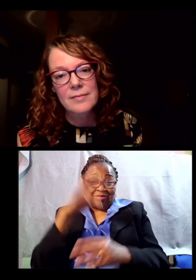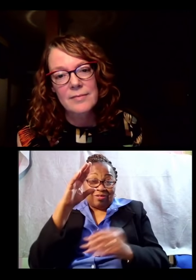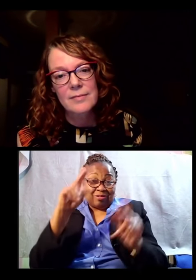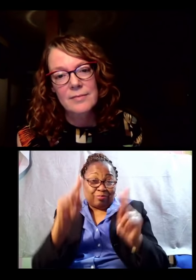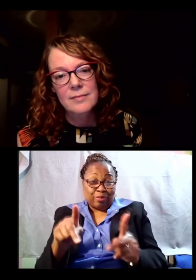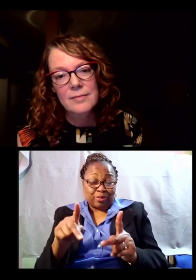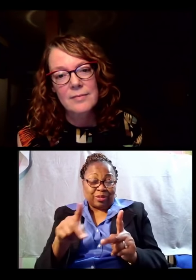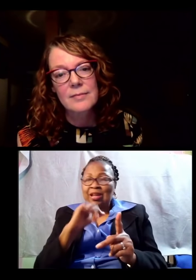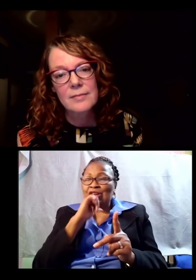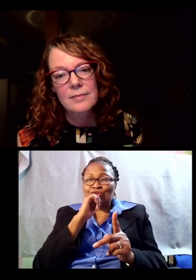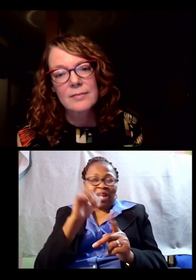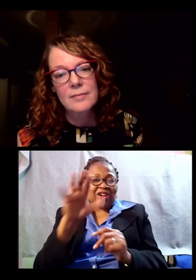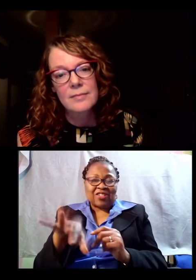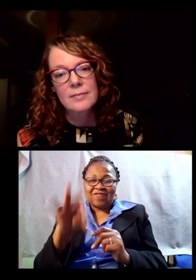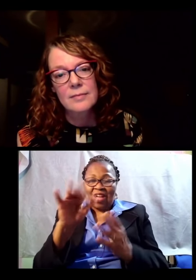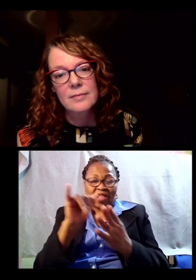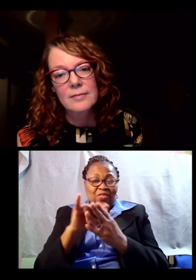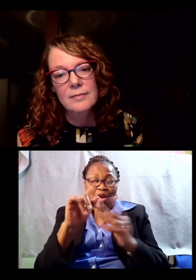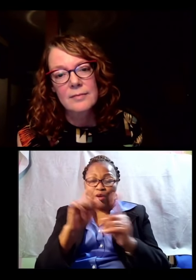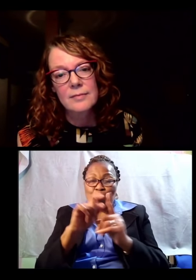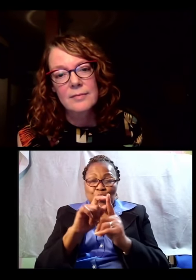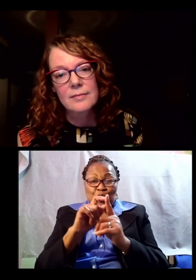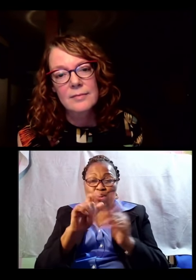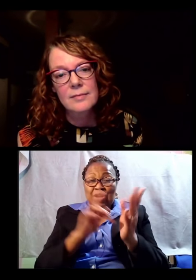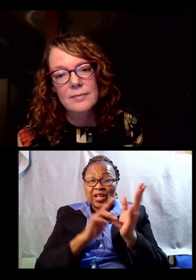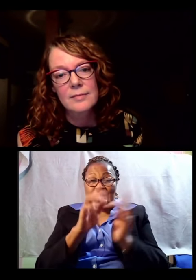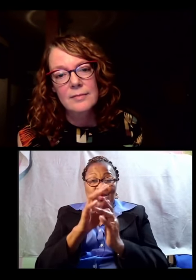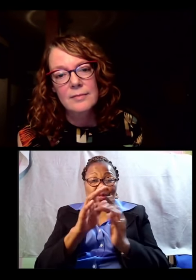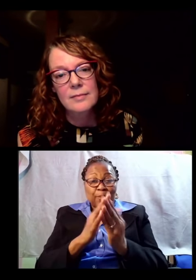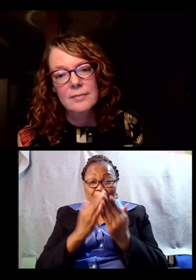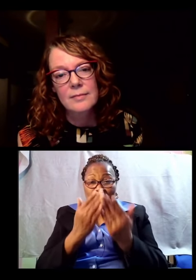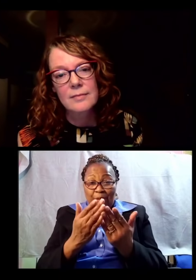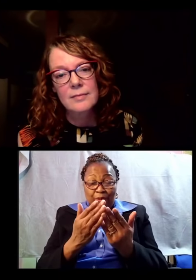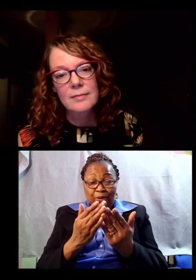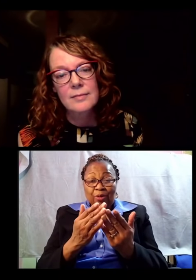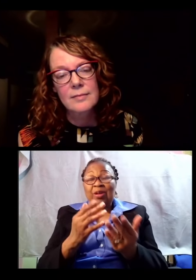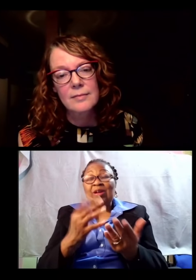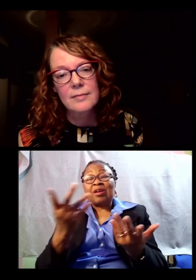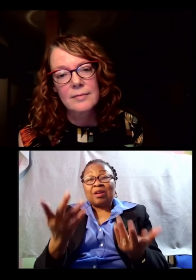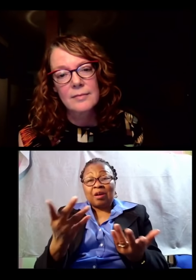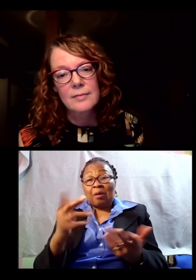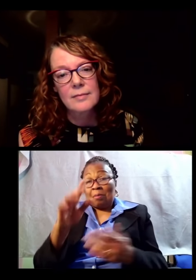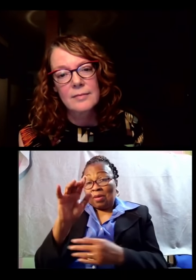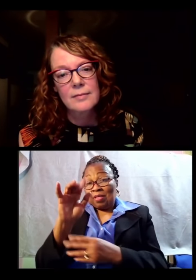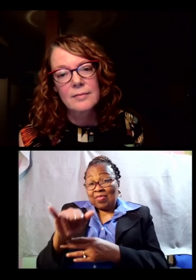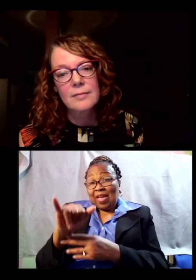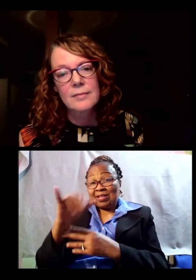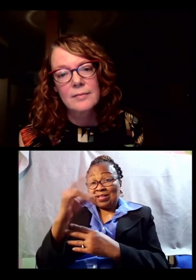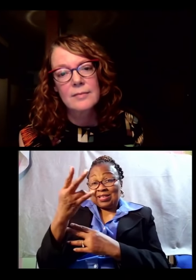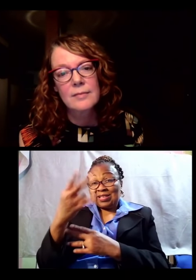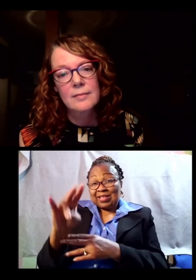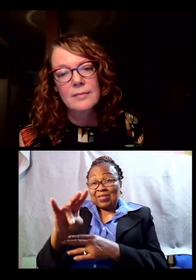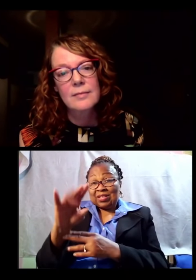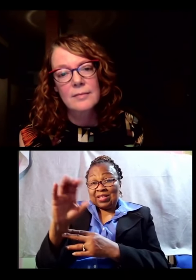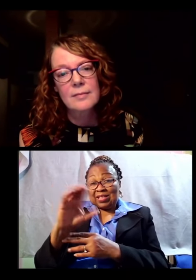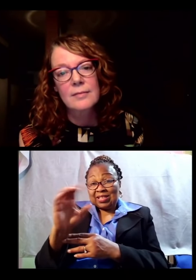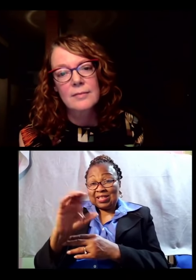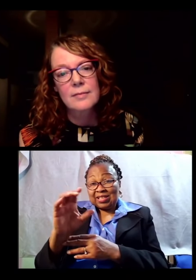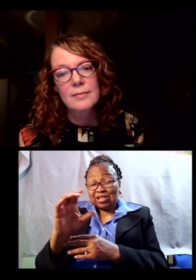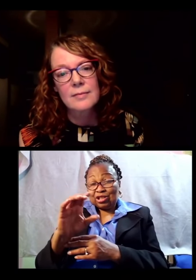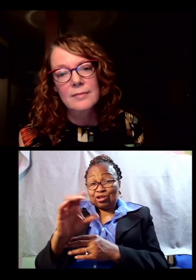wording in the Bible. It's a portmanteau of two bits of the Bible that this 17th century theologian stuck together.